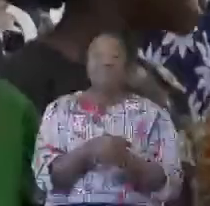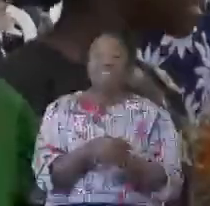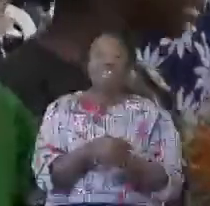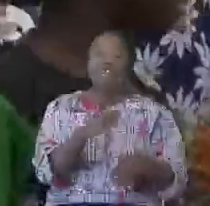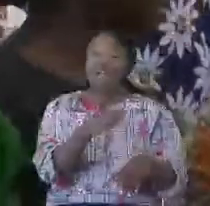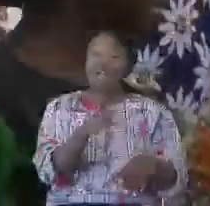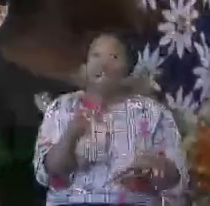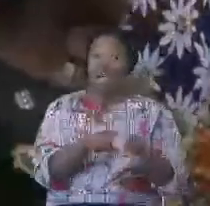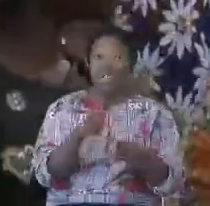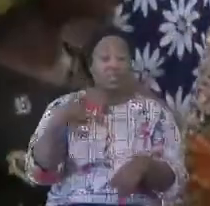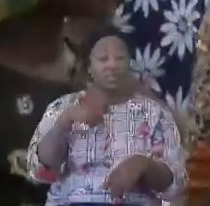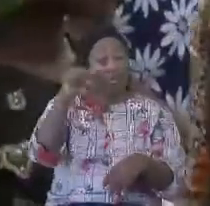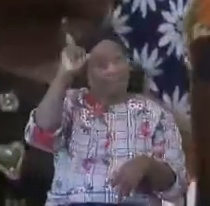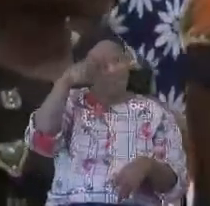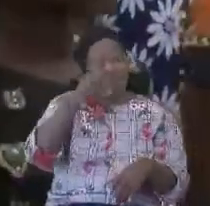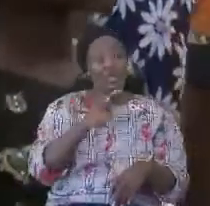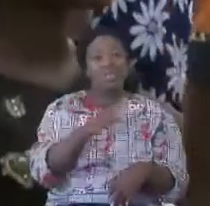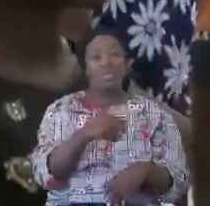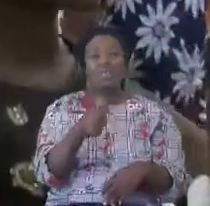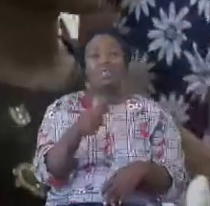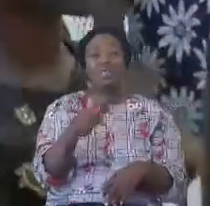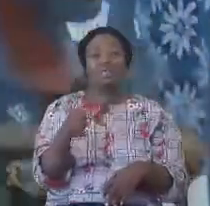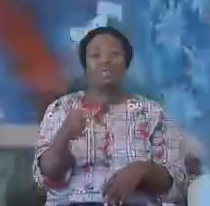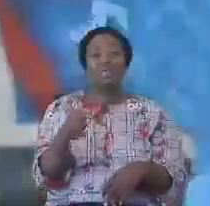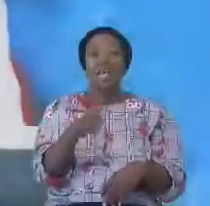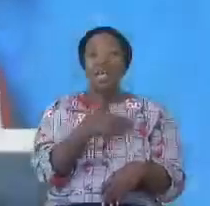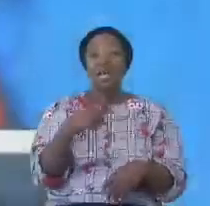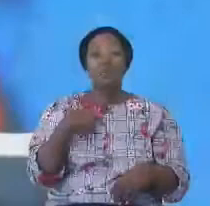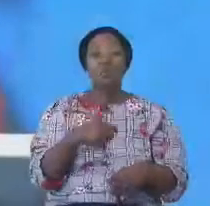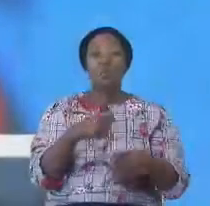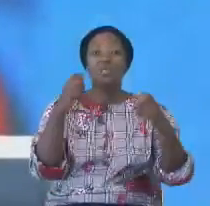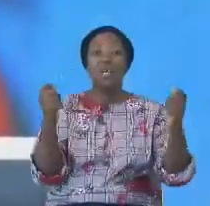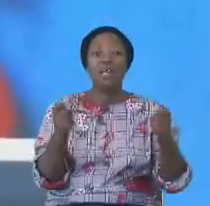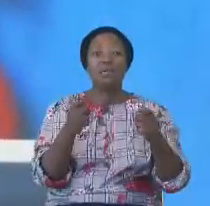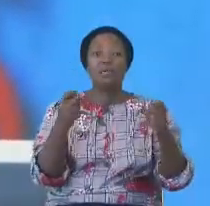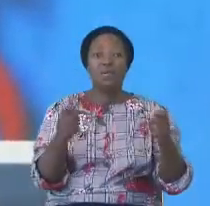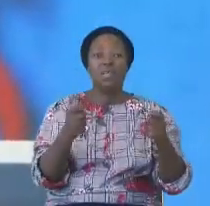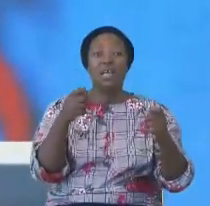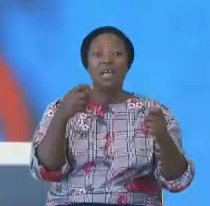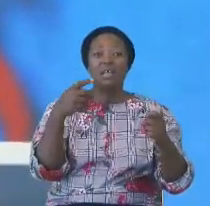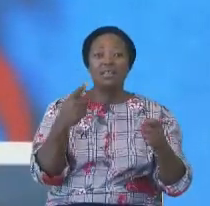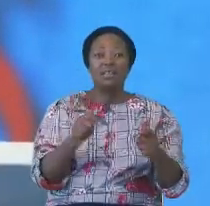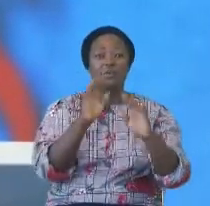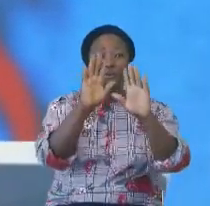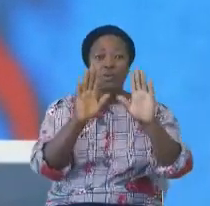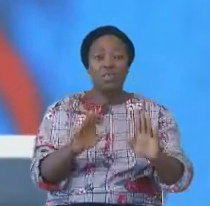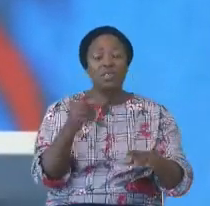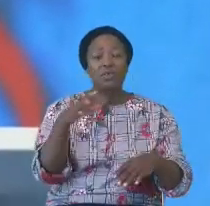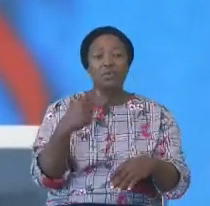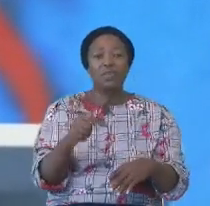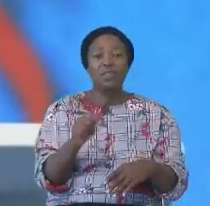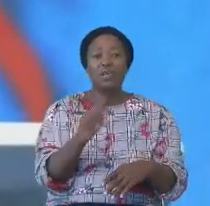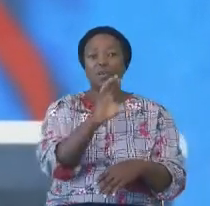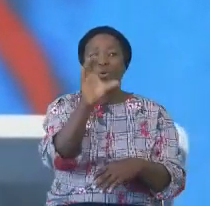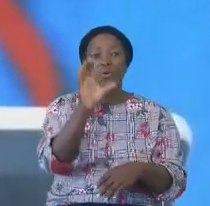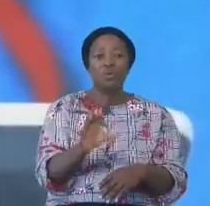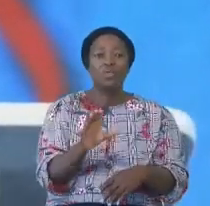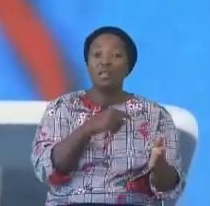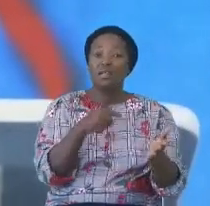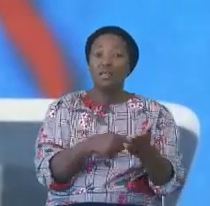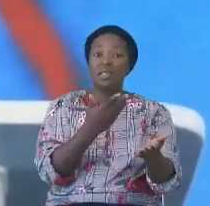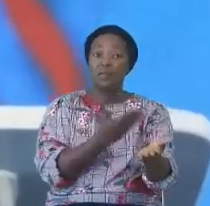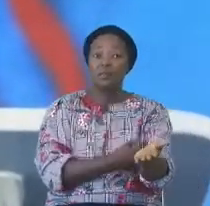God bless you. You can sit down. As we remind ourselves and we